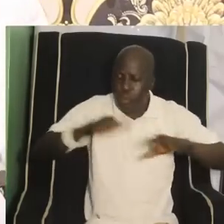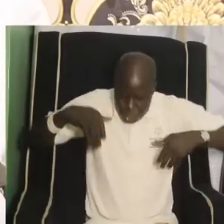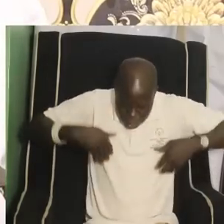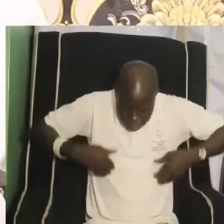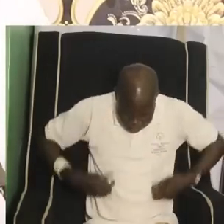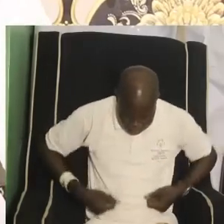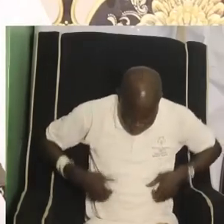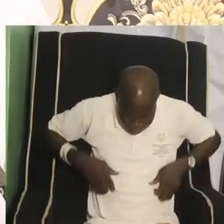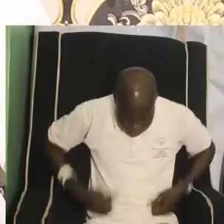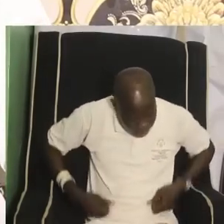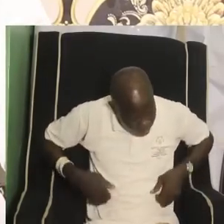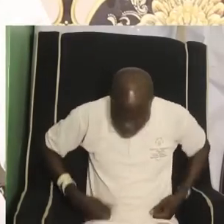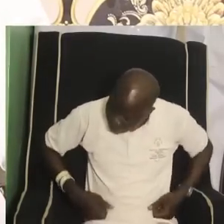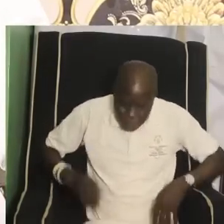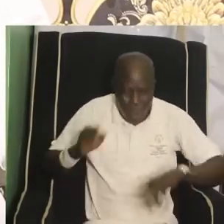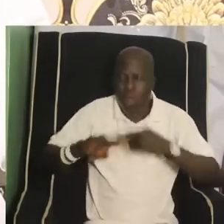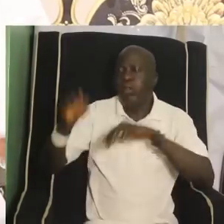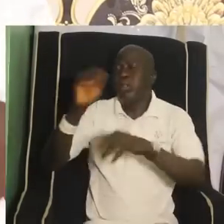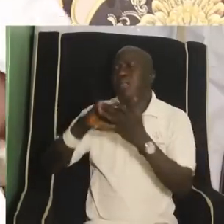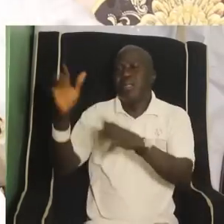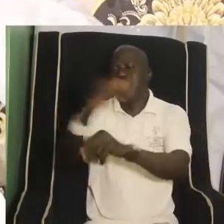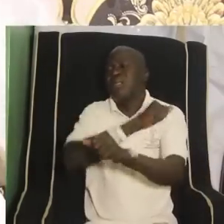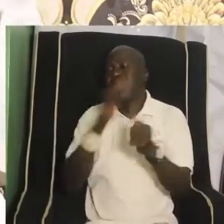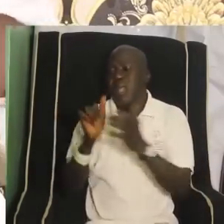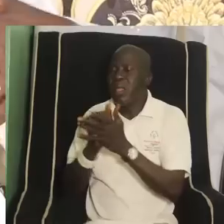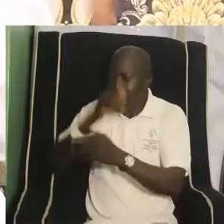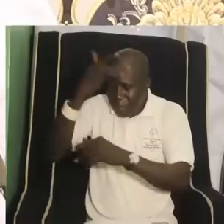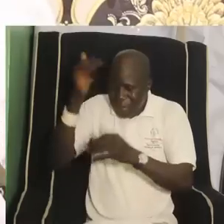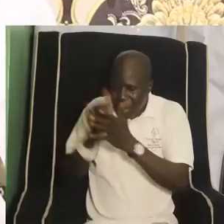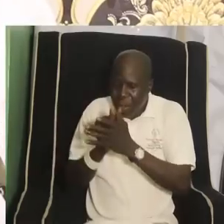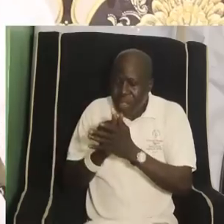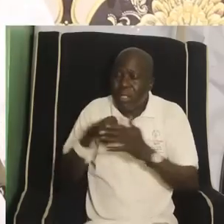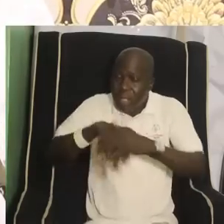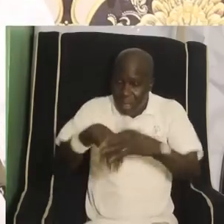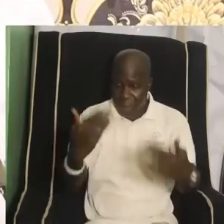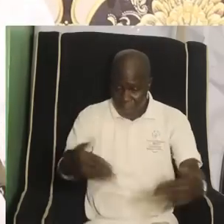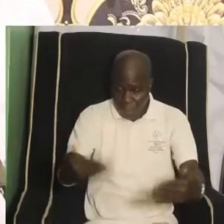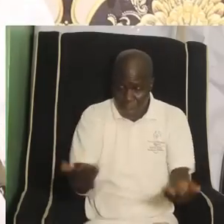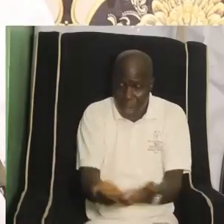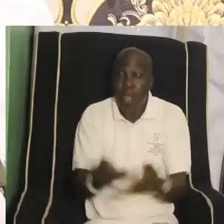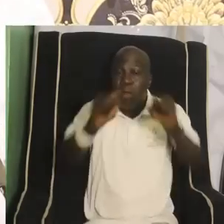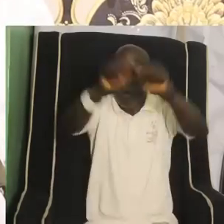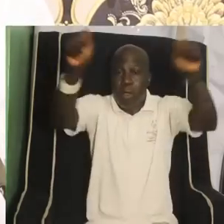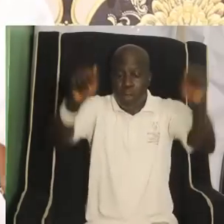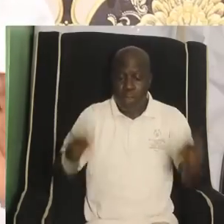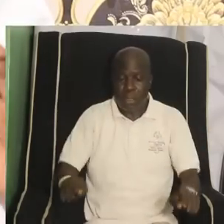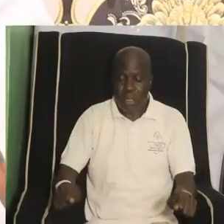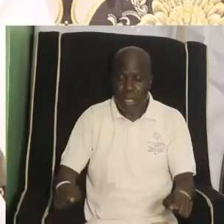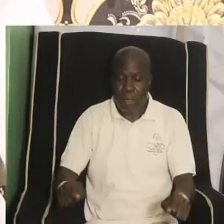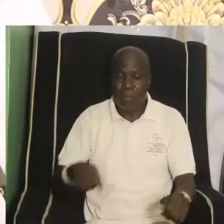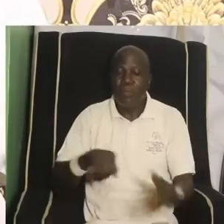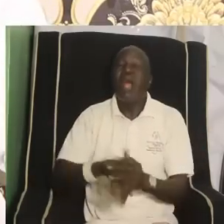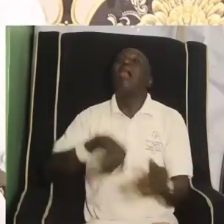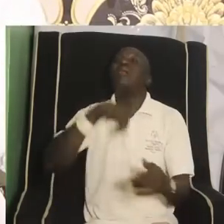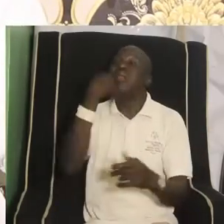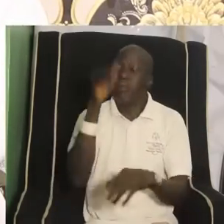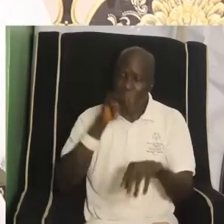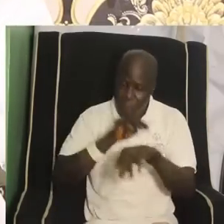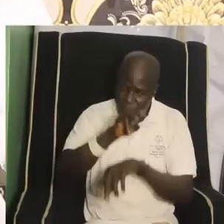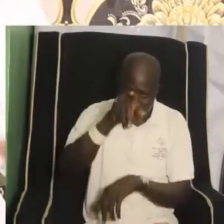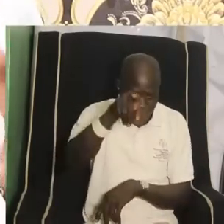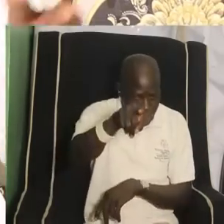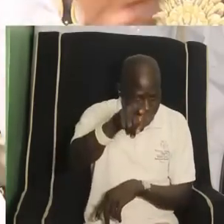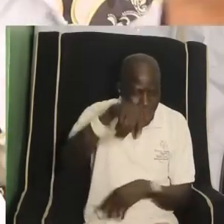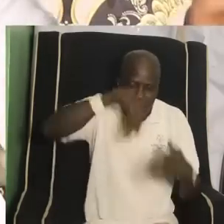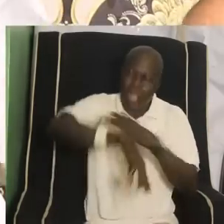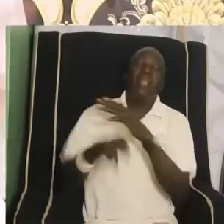prayer. You don't relent when miracle take place. Because you receive your miracle in the altar, I deliver the